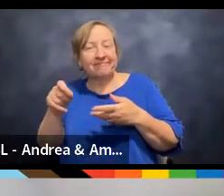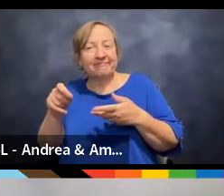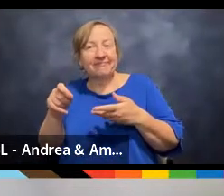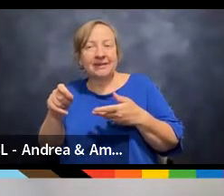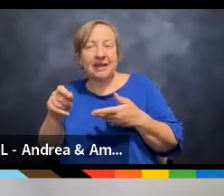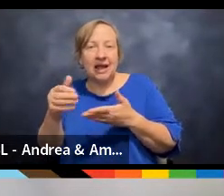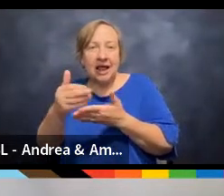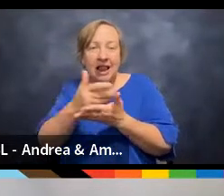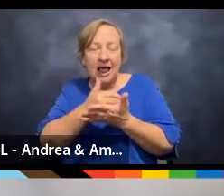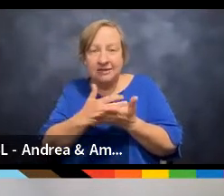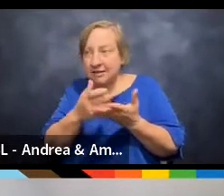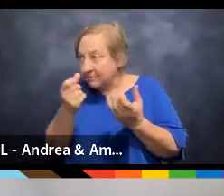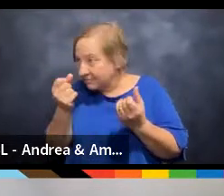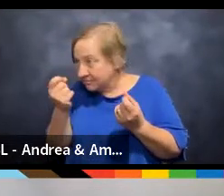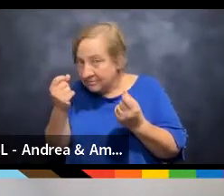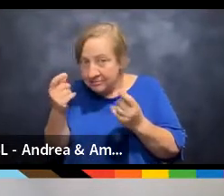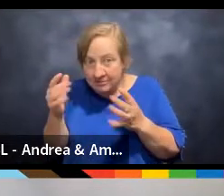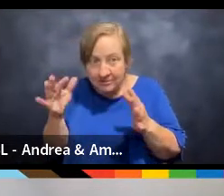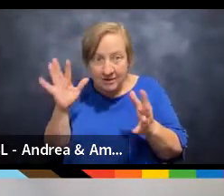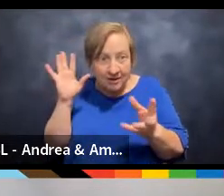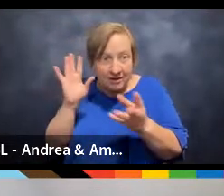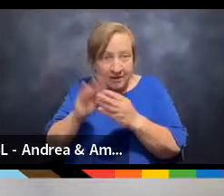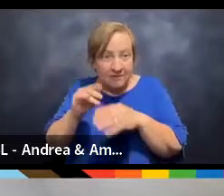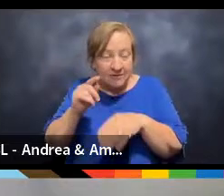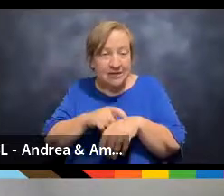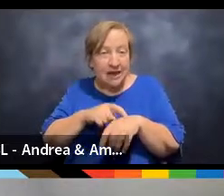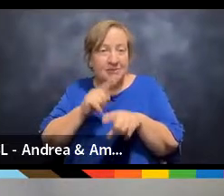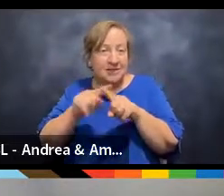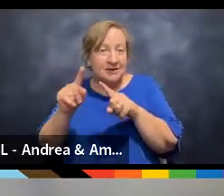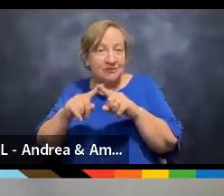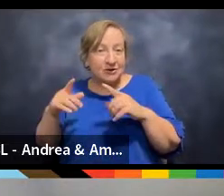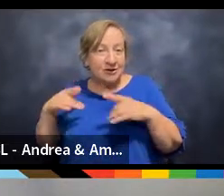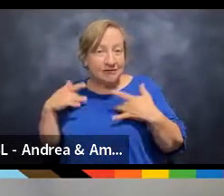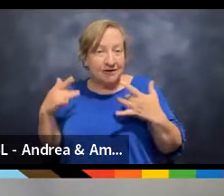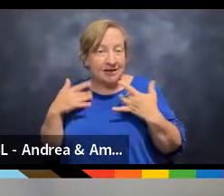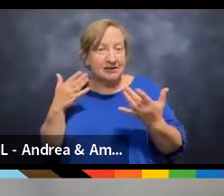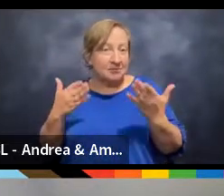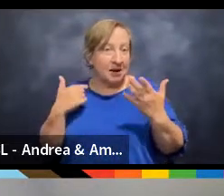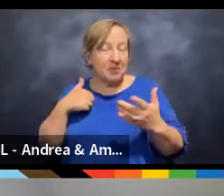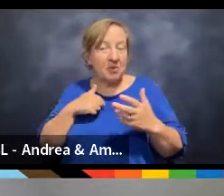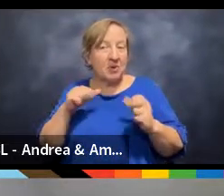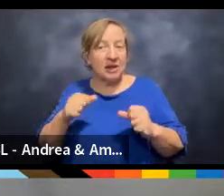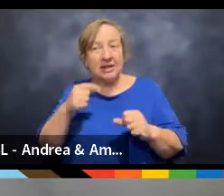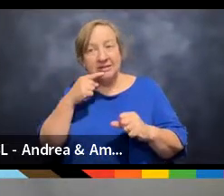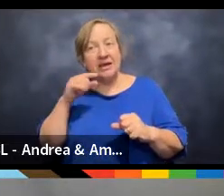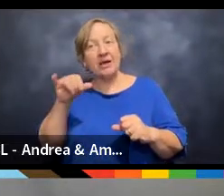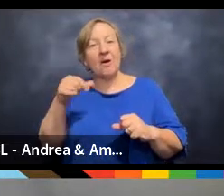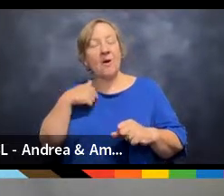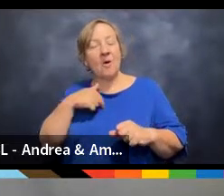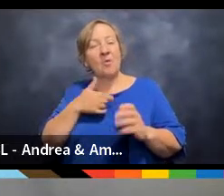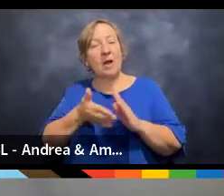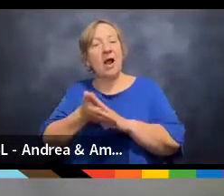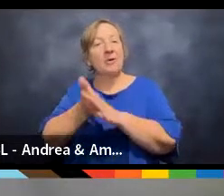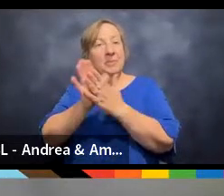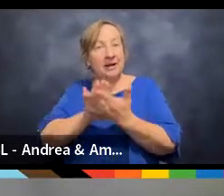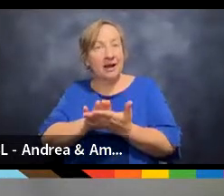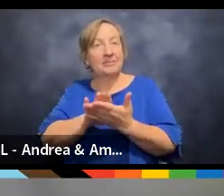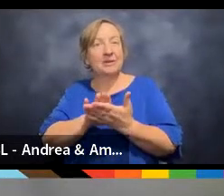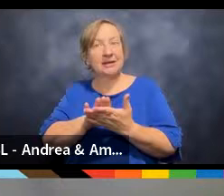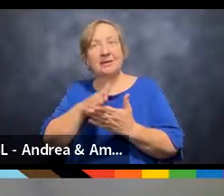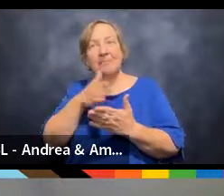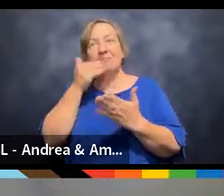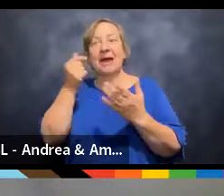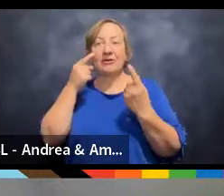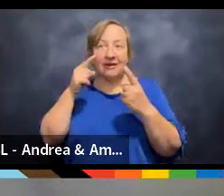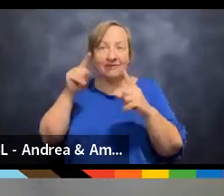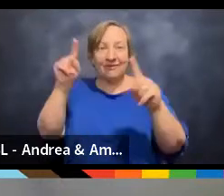that baseline over time, over different events, perhaps we could say that, hey, we are becoming way more